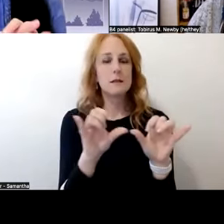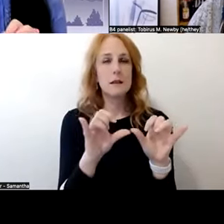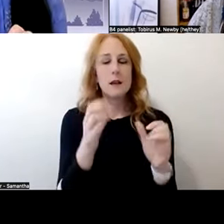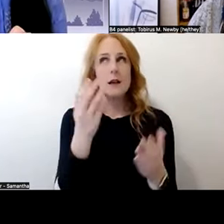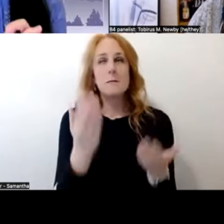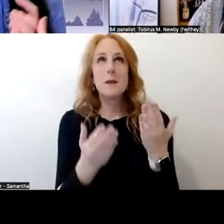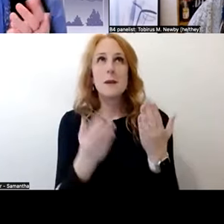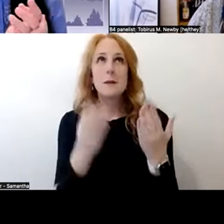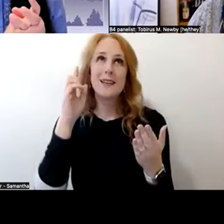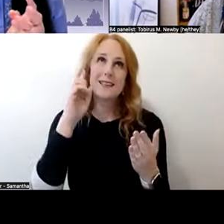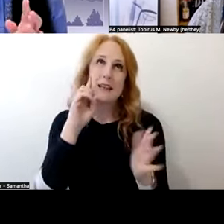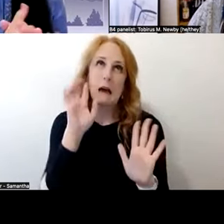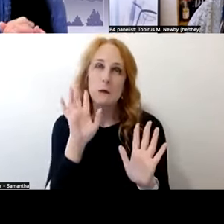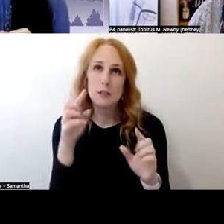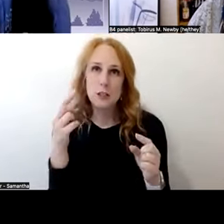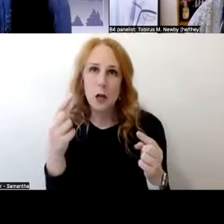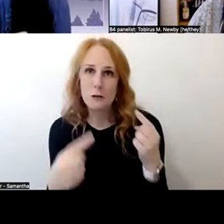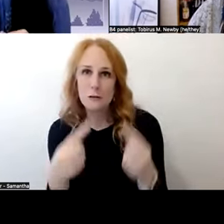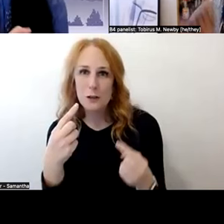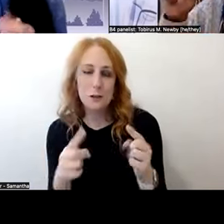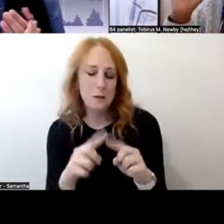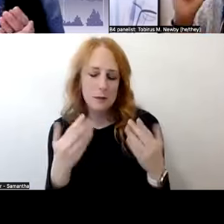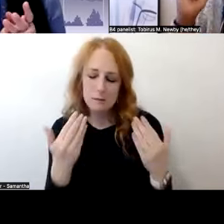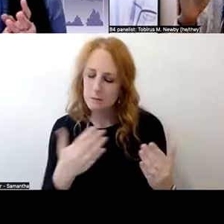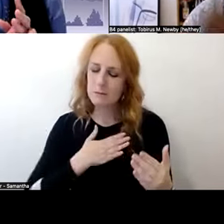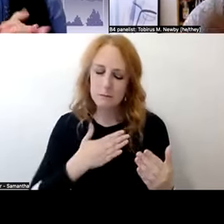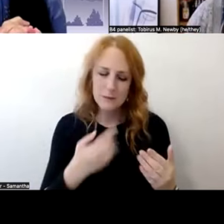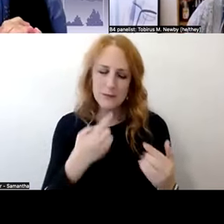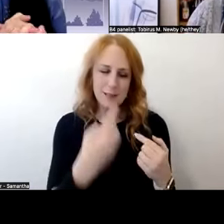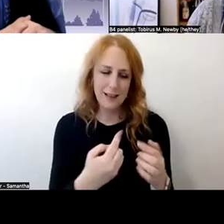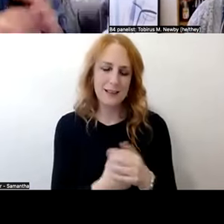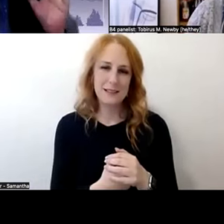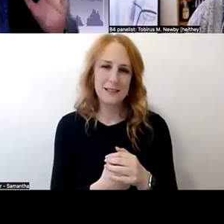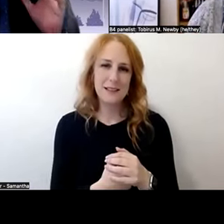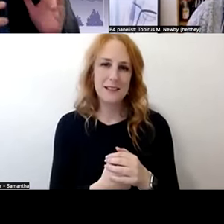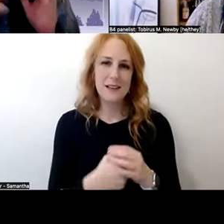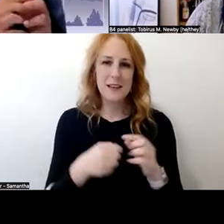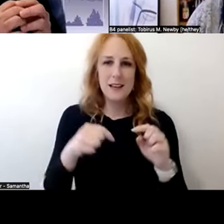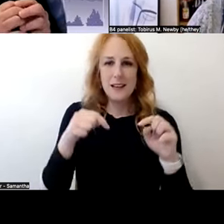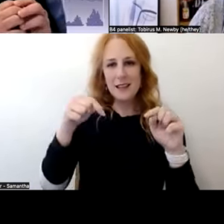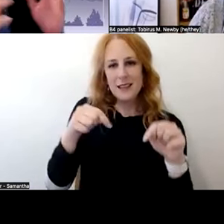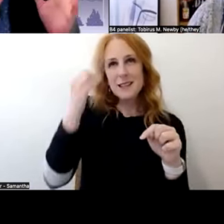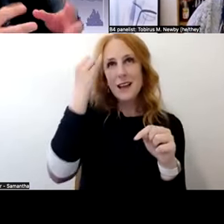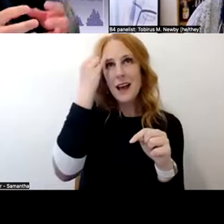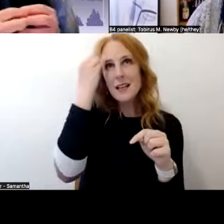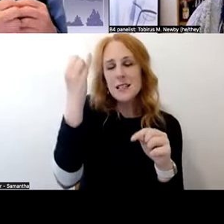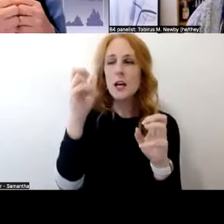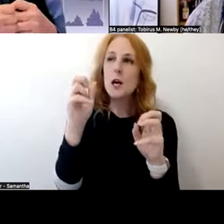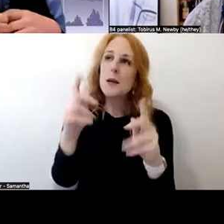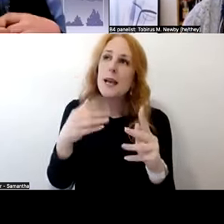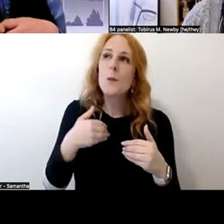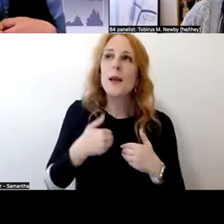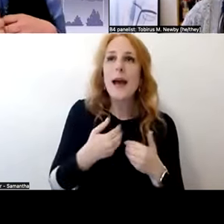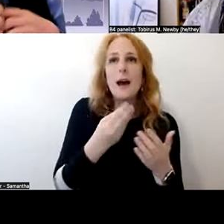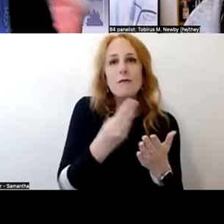sound controversial, but I'm just gonna say it anyway. Like this, even the idea of like, okay, we have resources